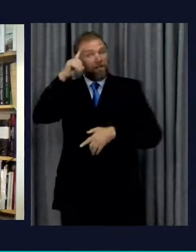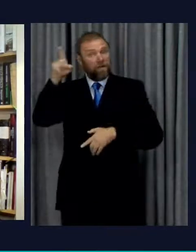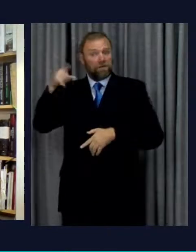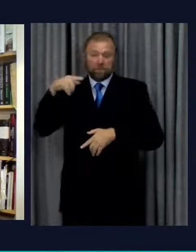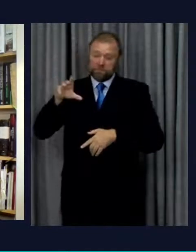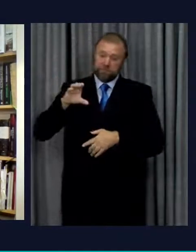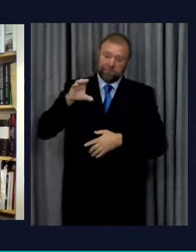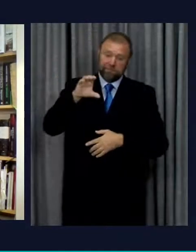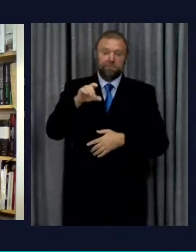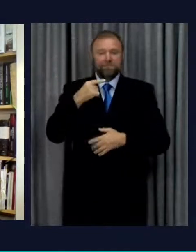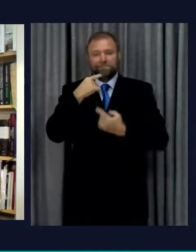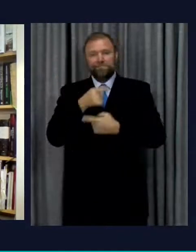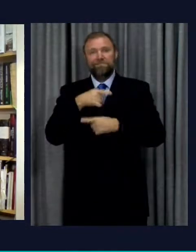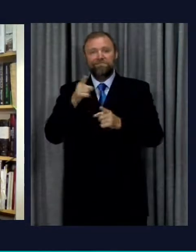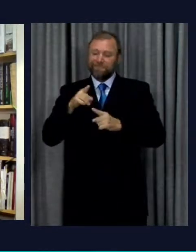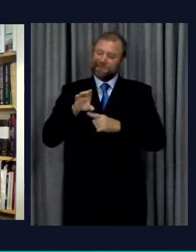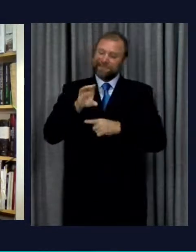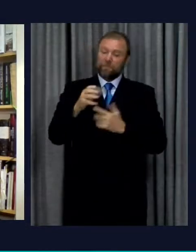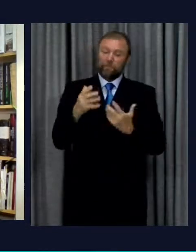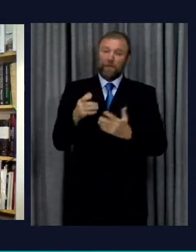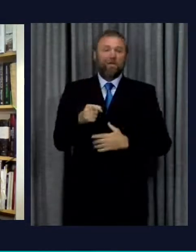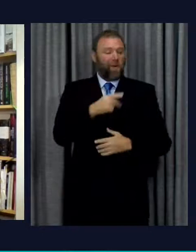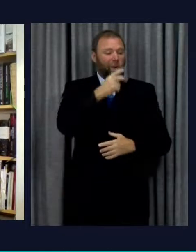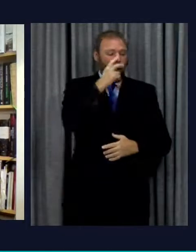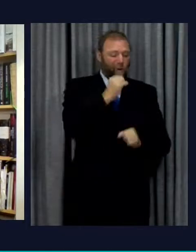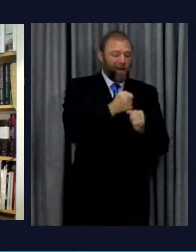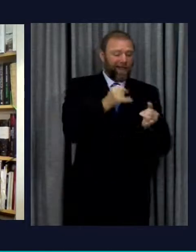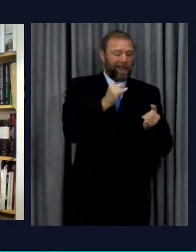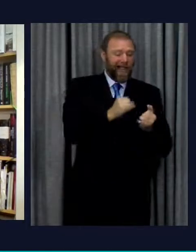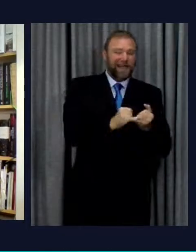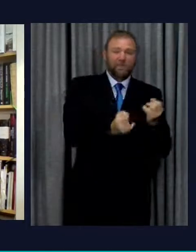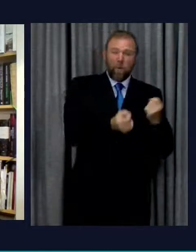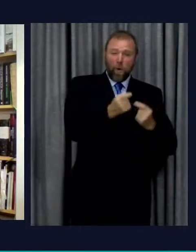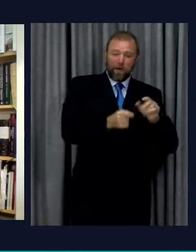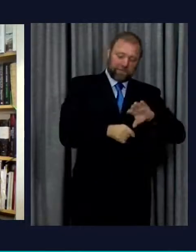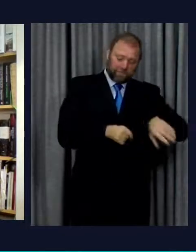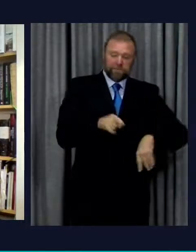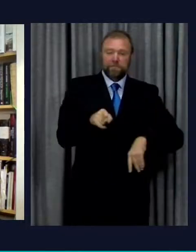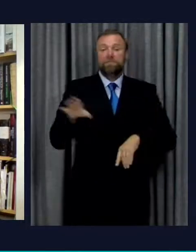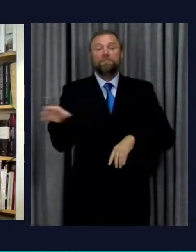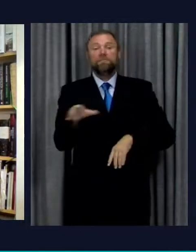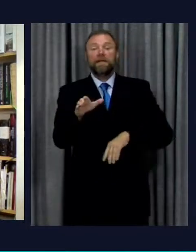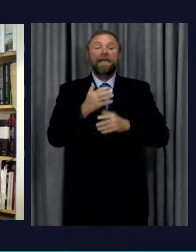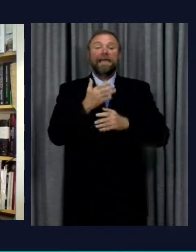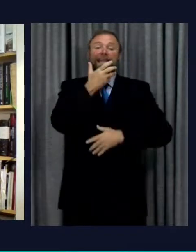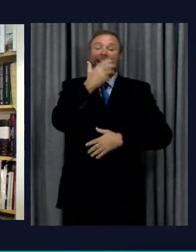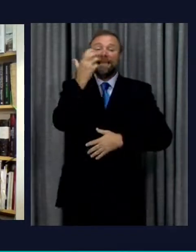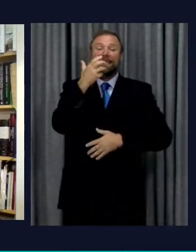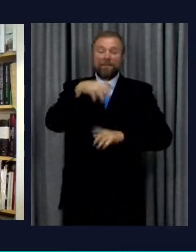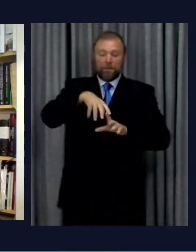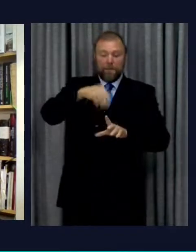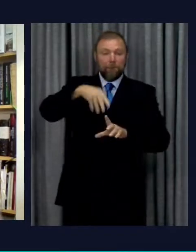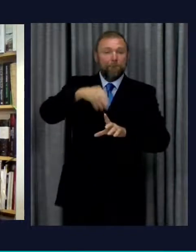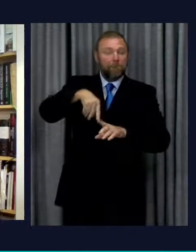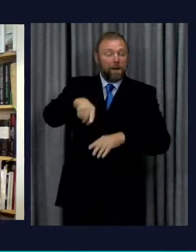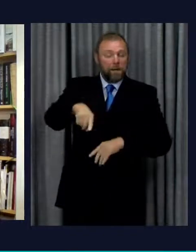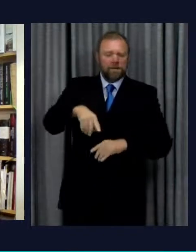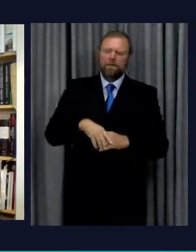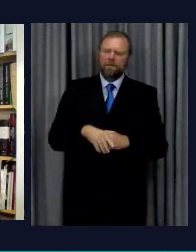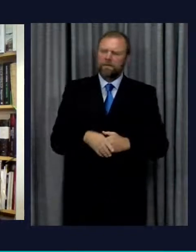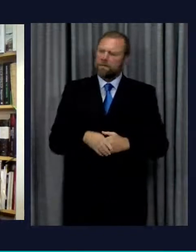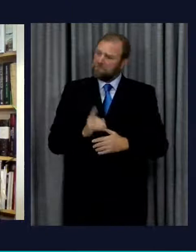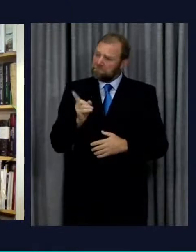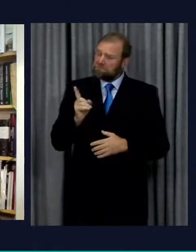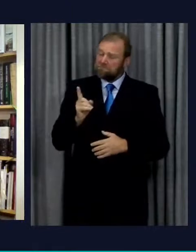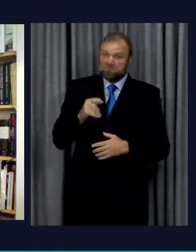old gas boilers with heat pumps, along with some other announcements to decarbonise buildings and industry. When did you